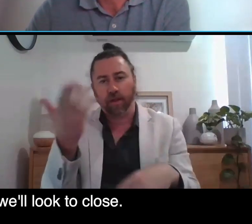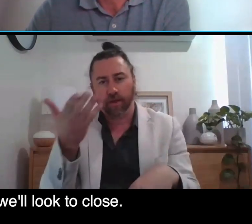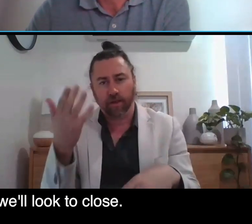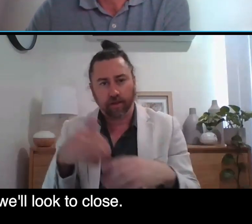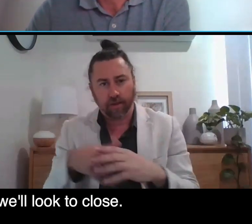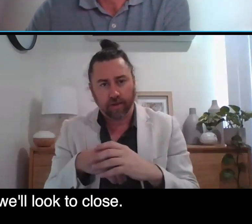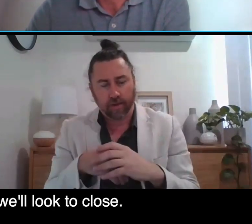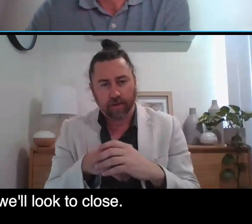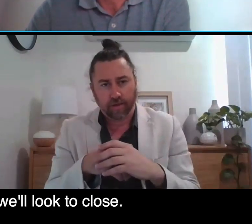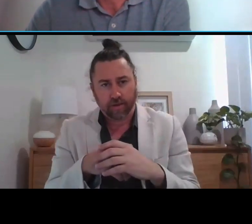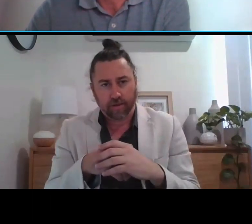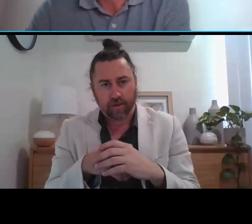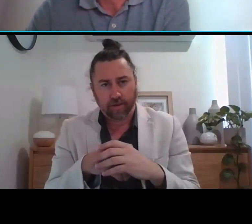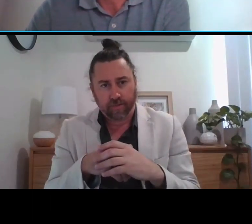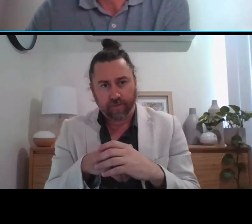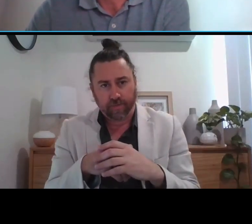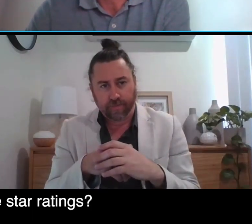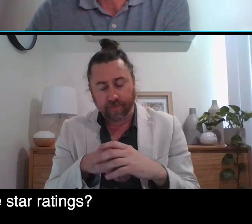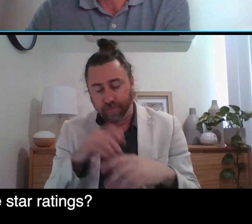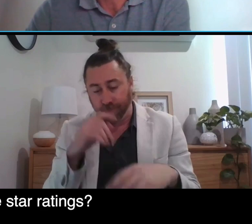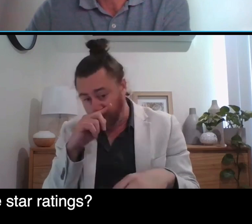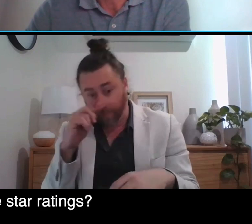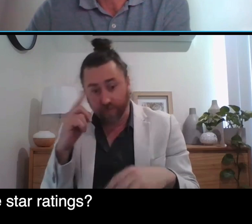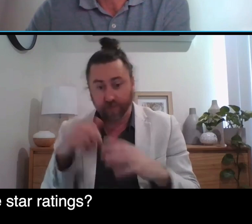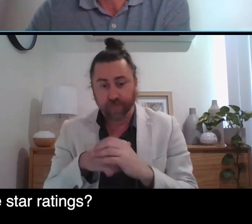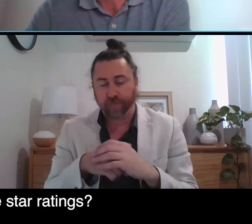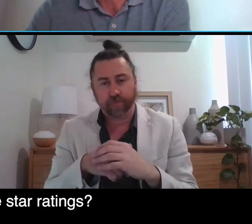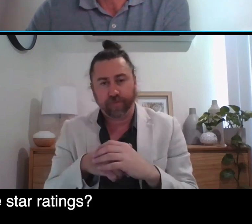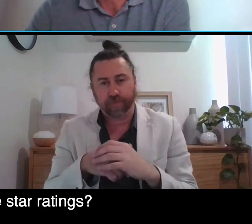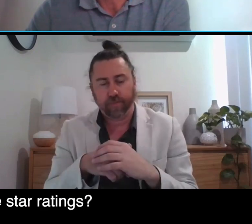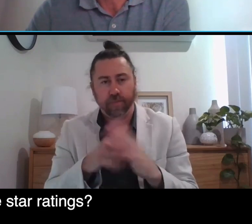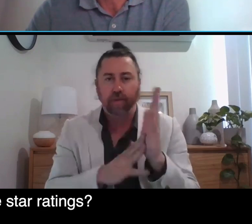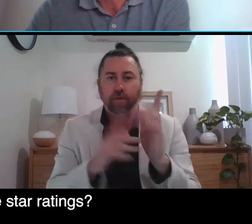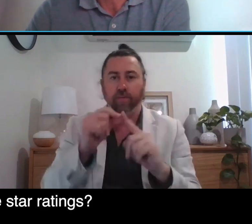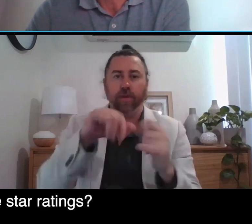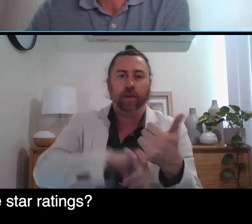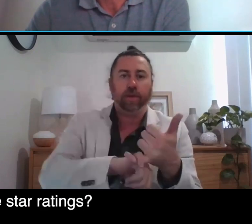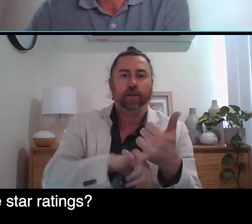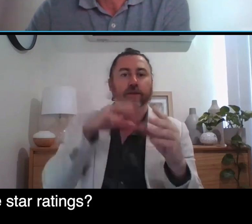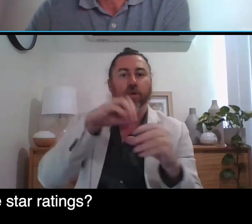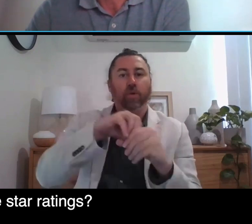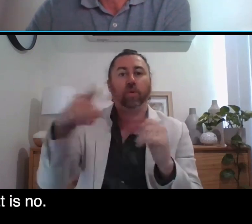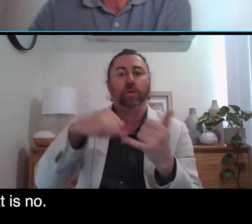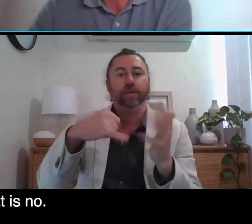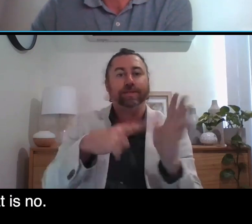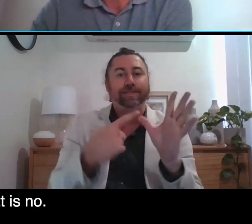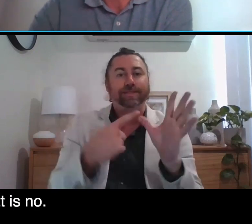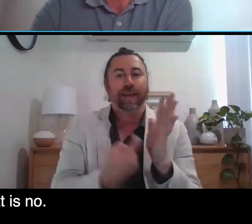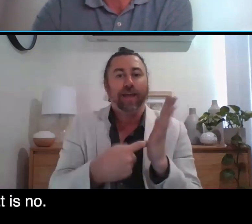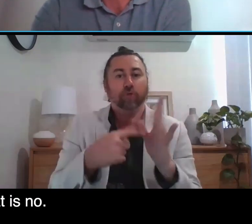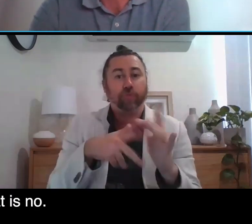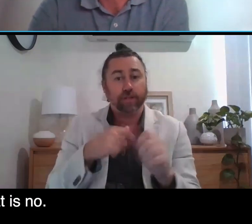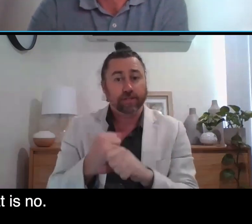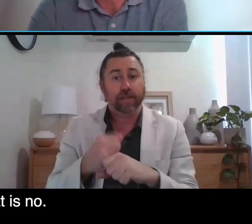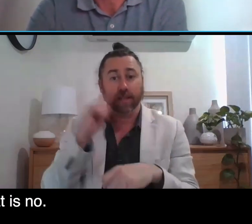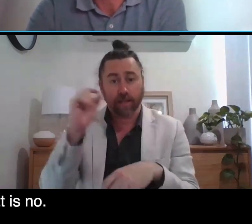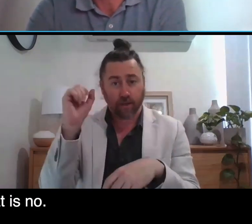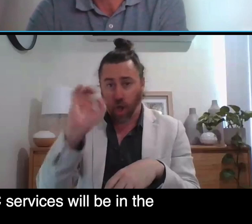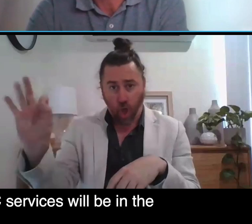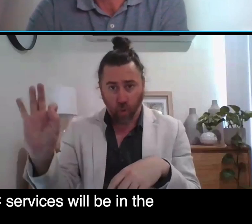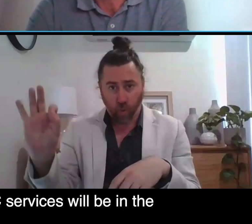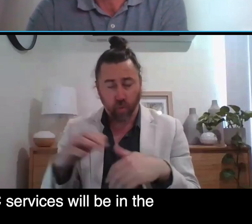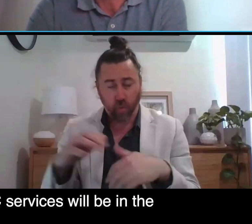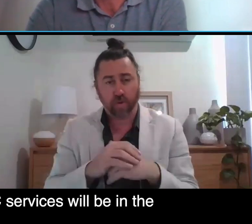we'll look to close. So it was, will NPS be included in the star ratings? So the answer to that is that